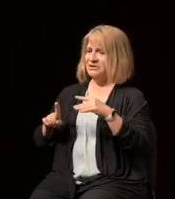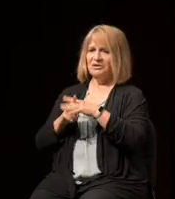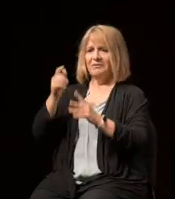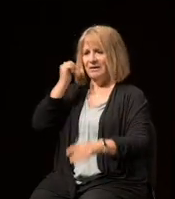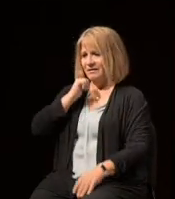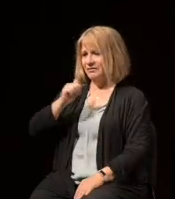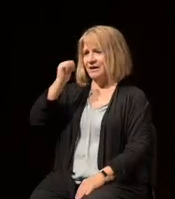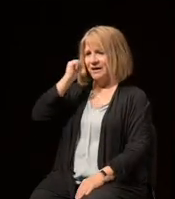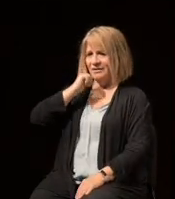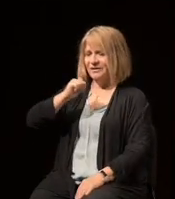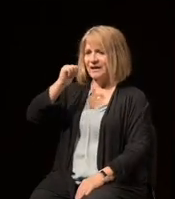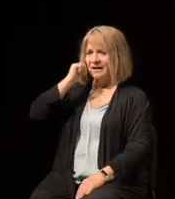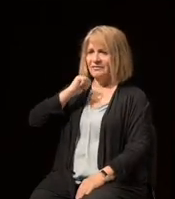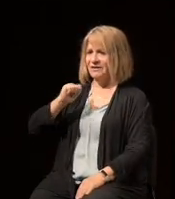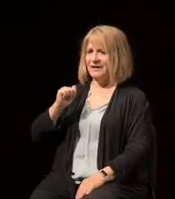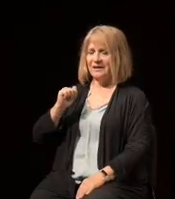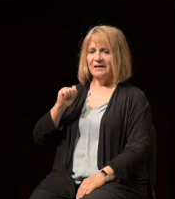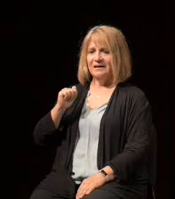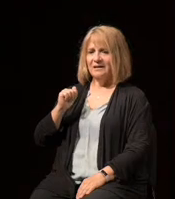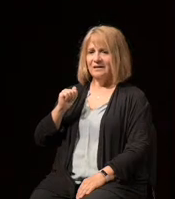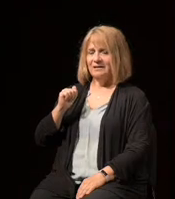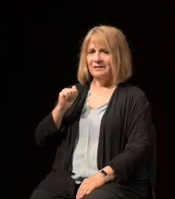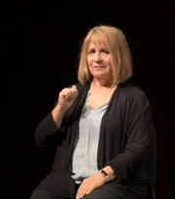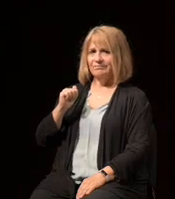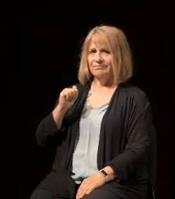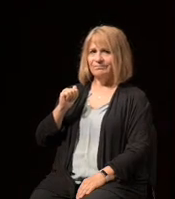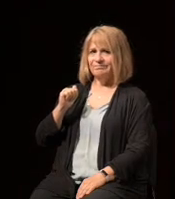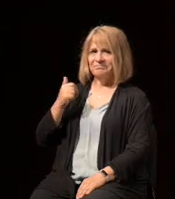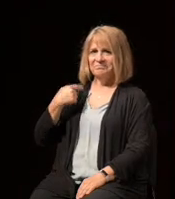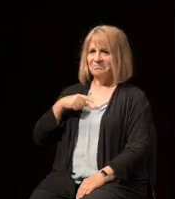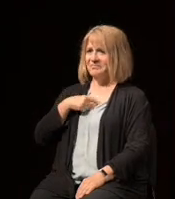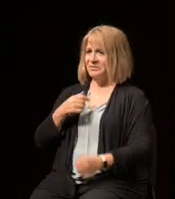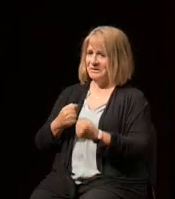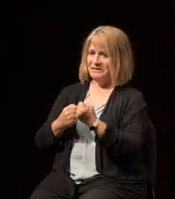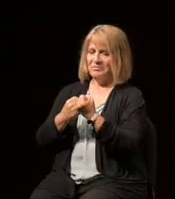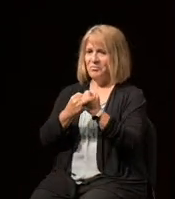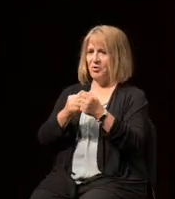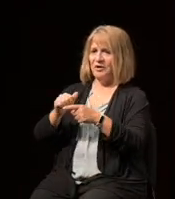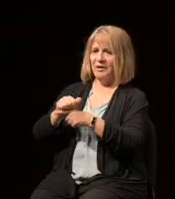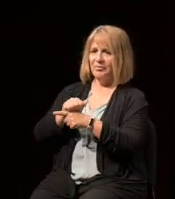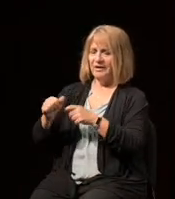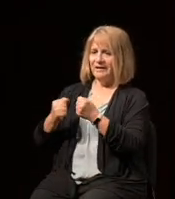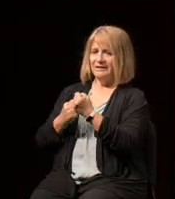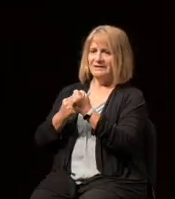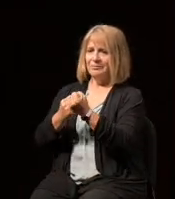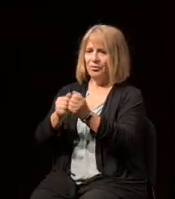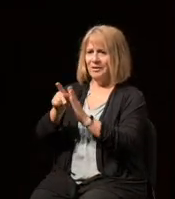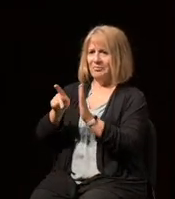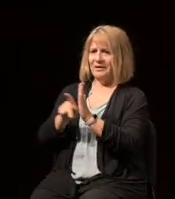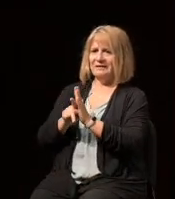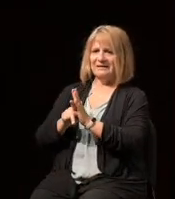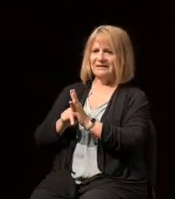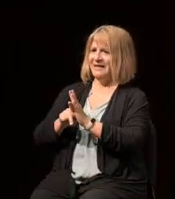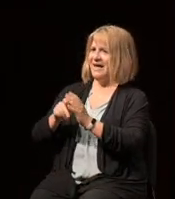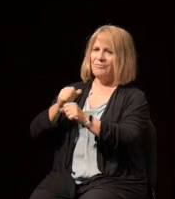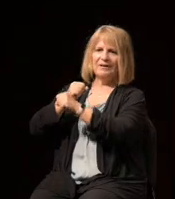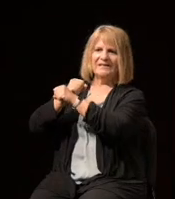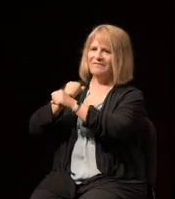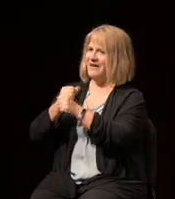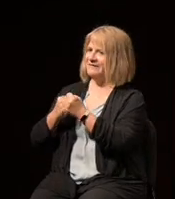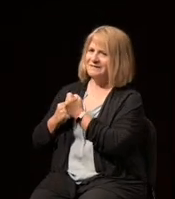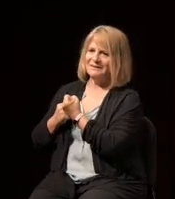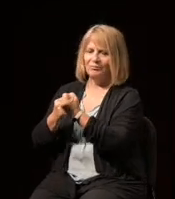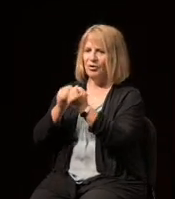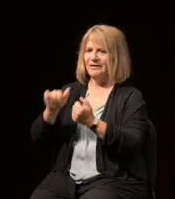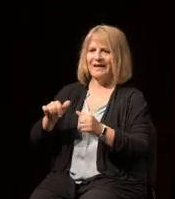out, and stand by our practices, our policies. We defend them vigorously to